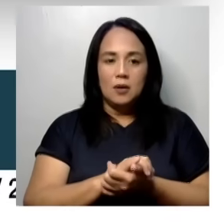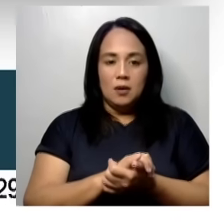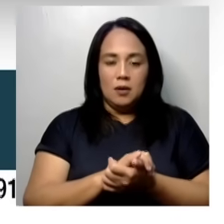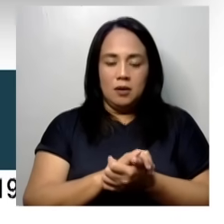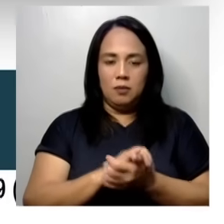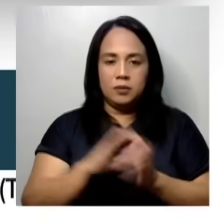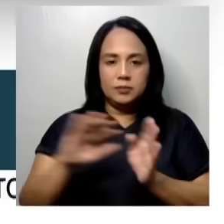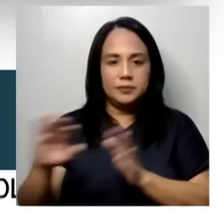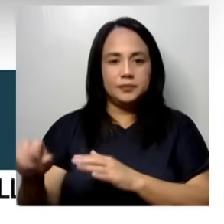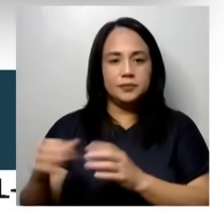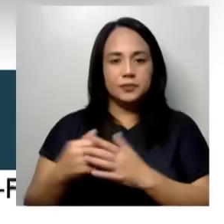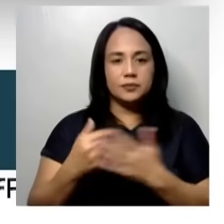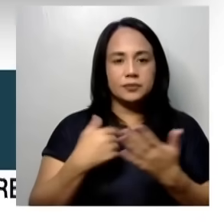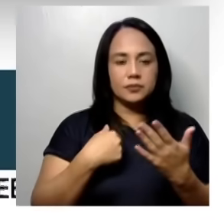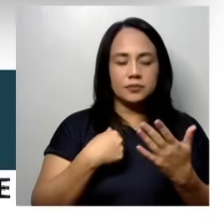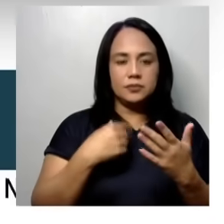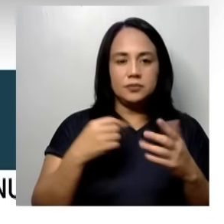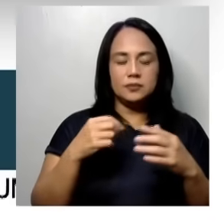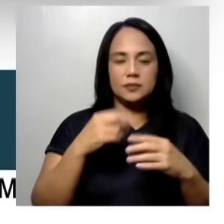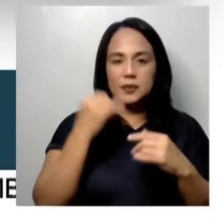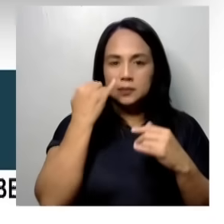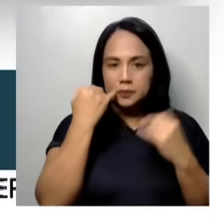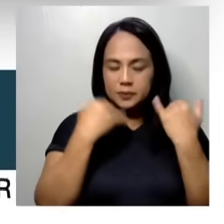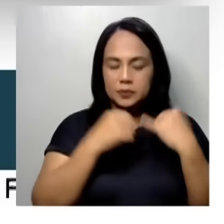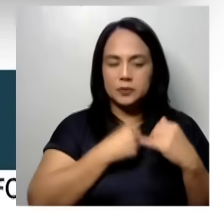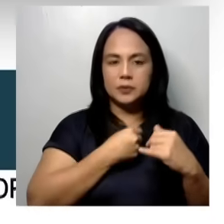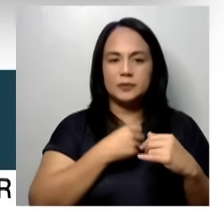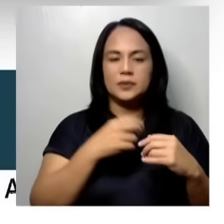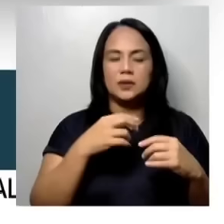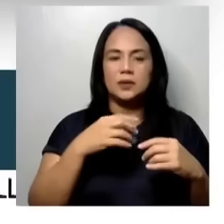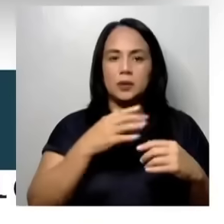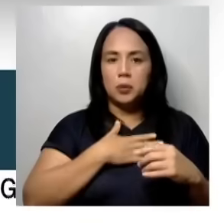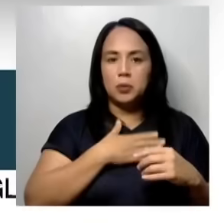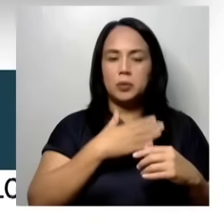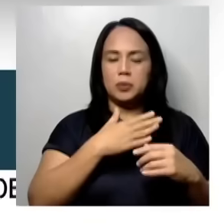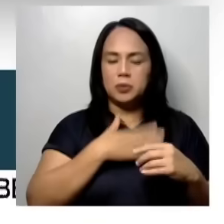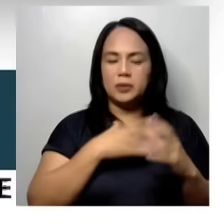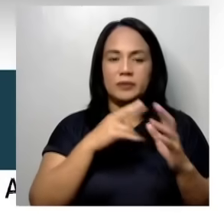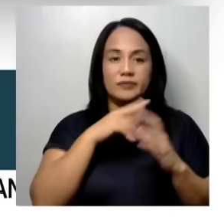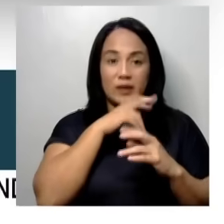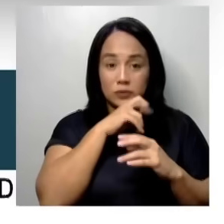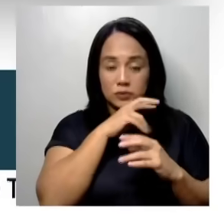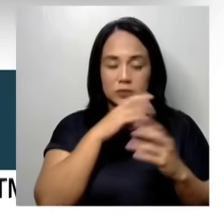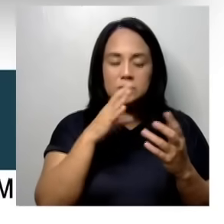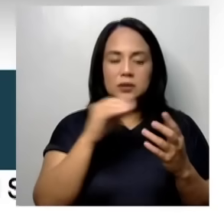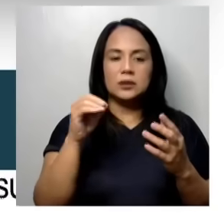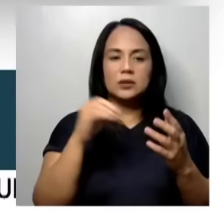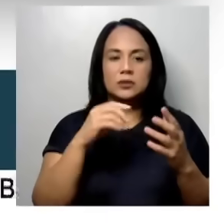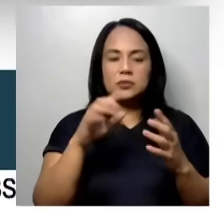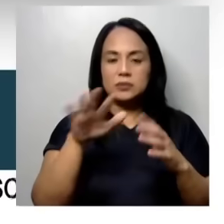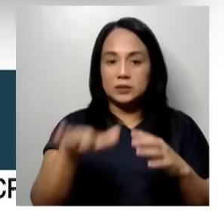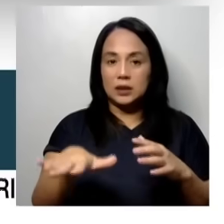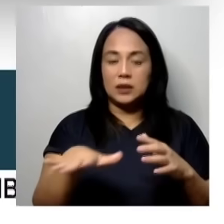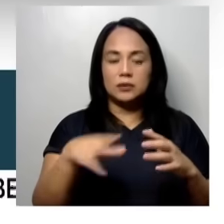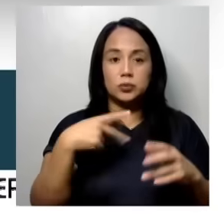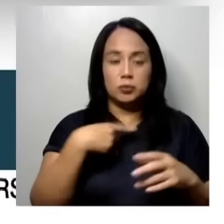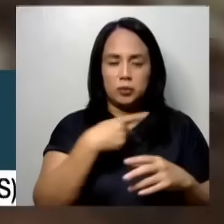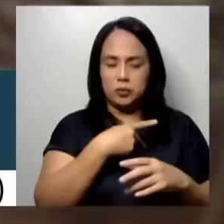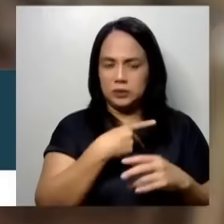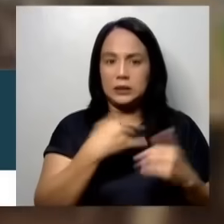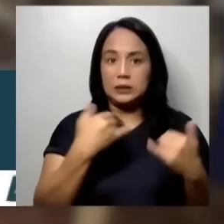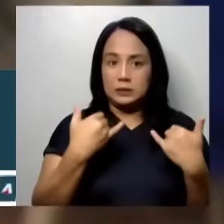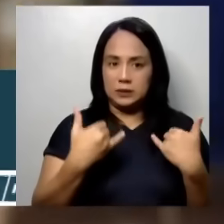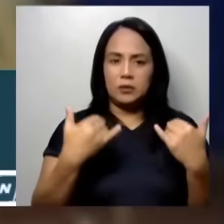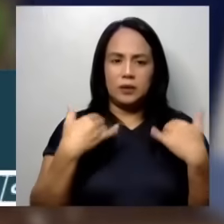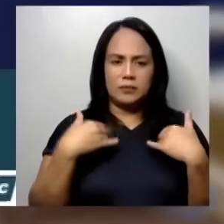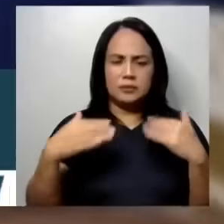this, cases of influenza, respiratory syncytial virus, and common childhood pneumonia are on the rise. The